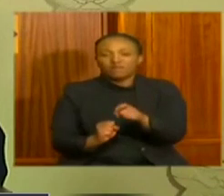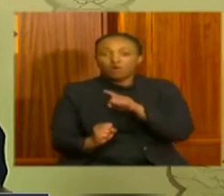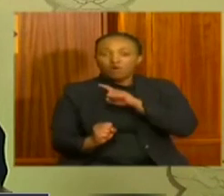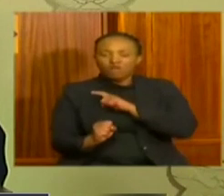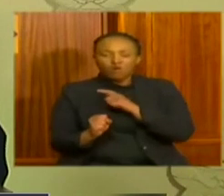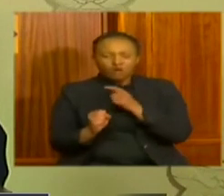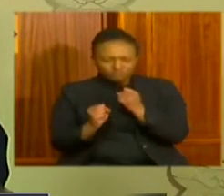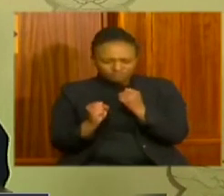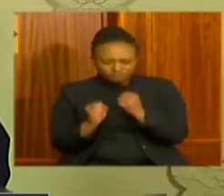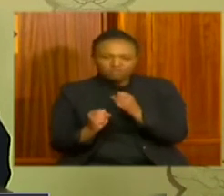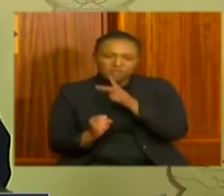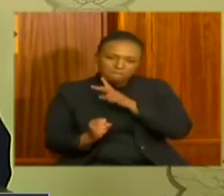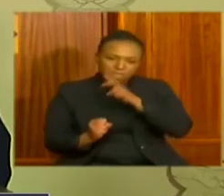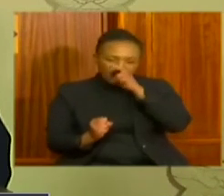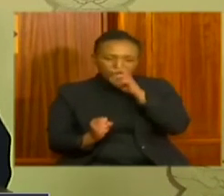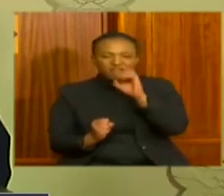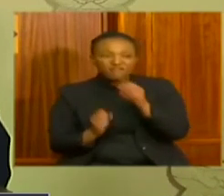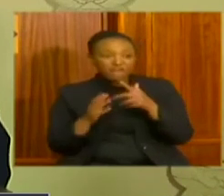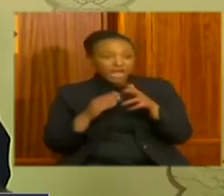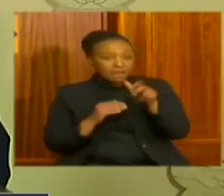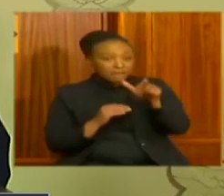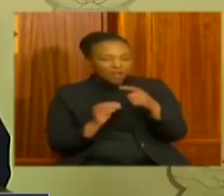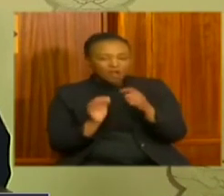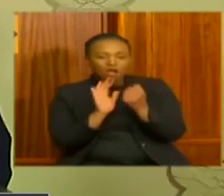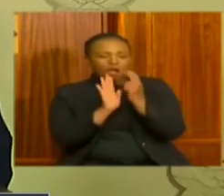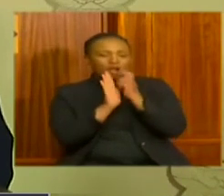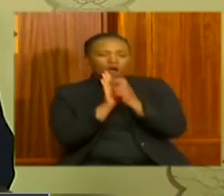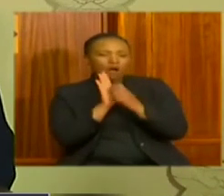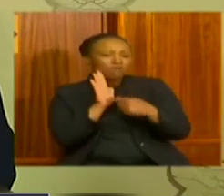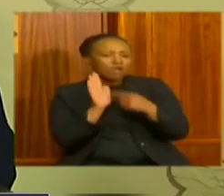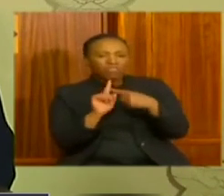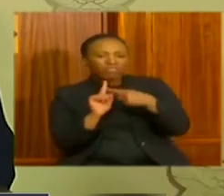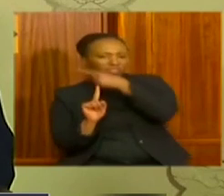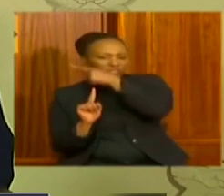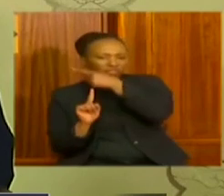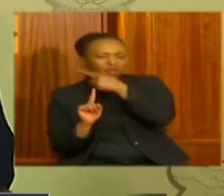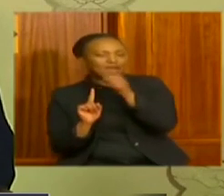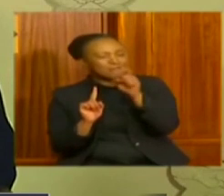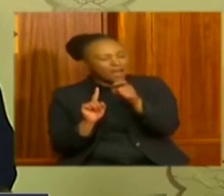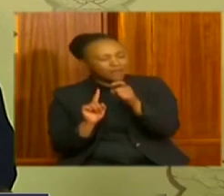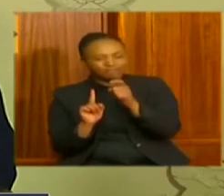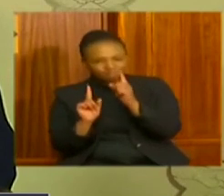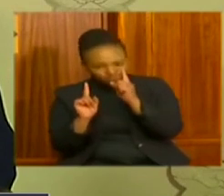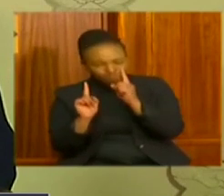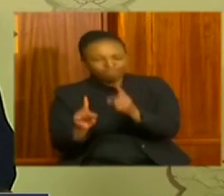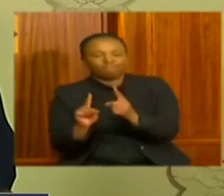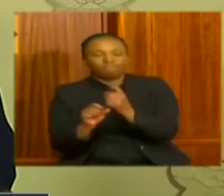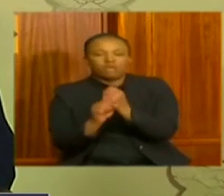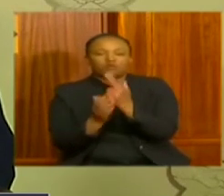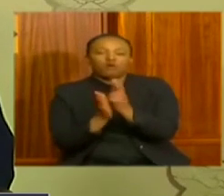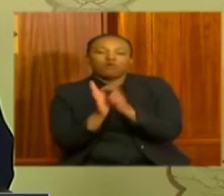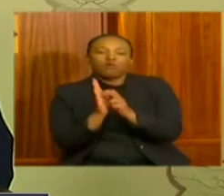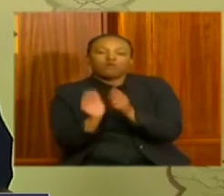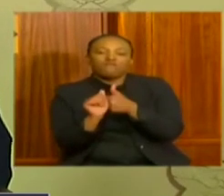action against those who do not adhere to the regulations that save our lives.